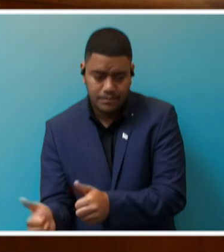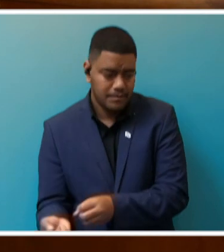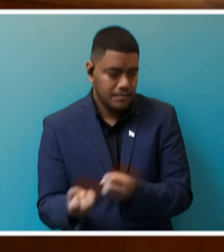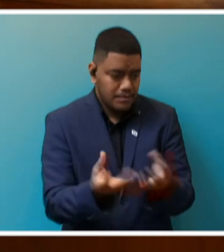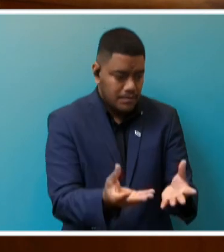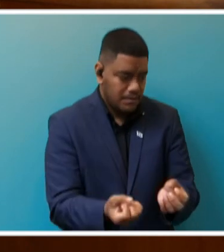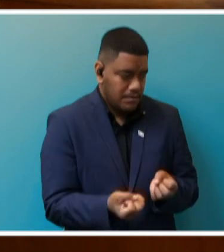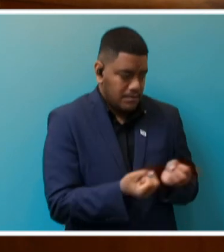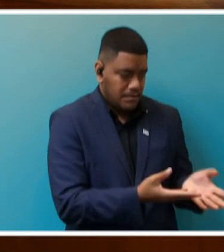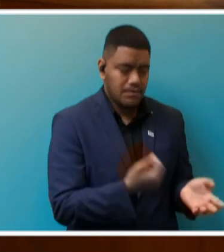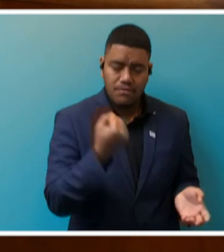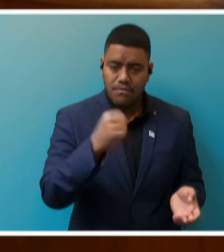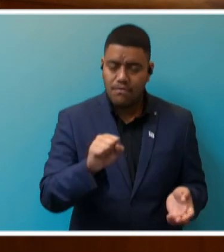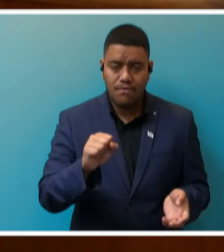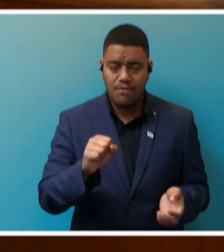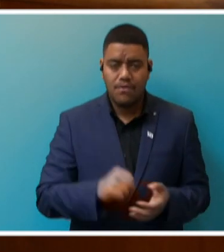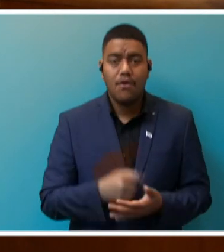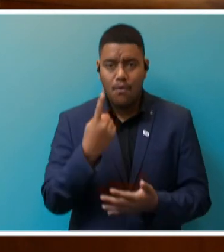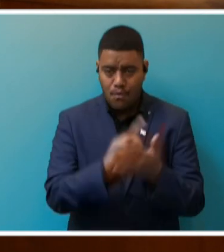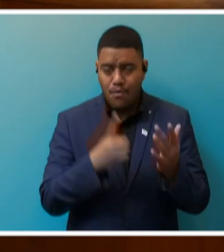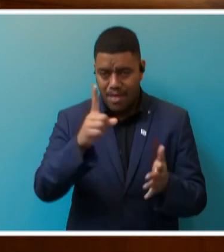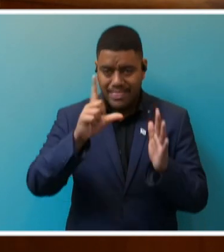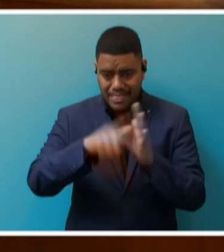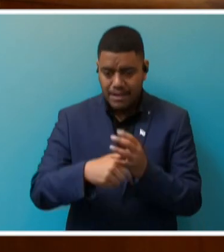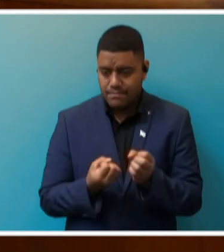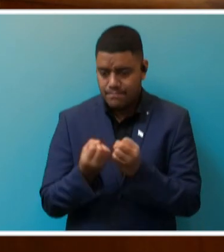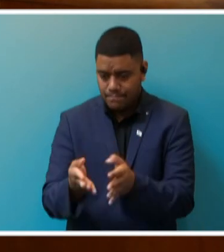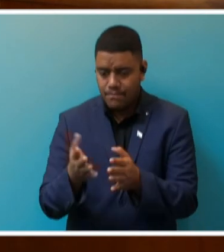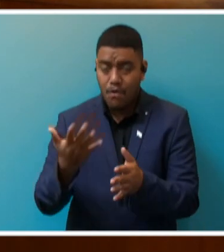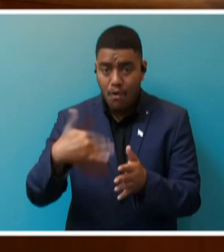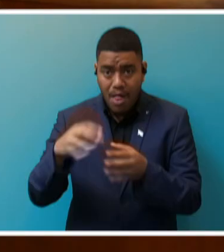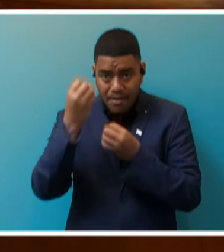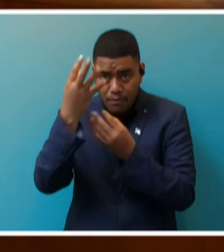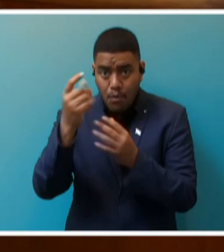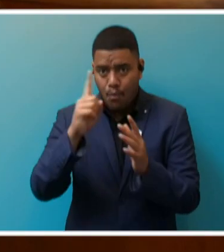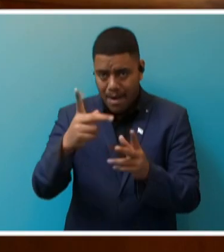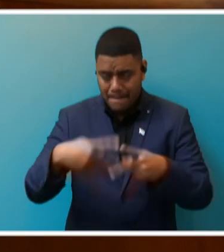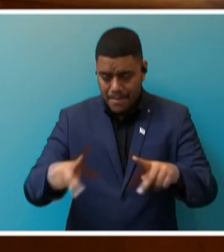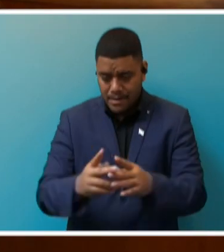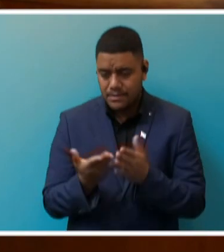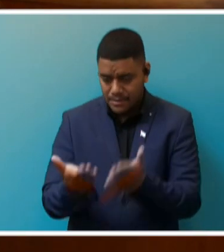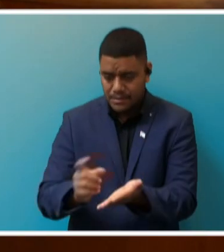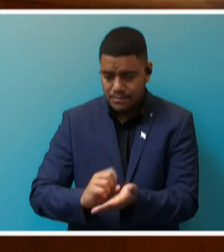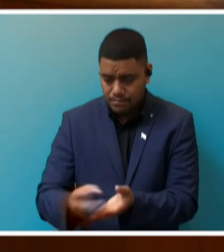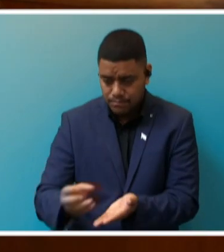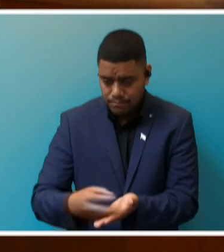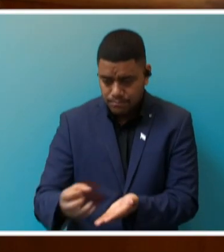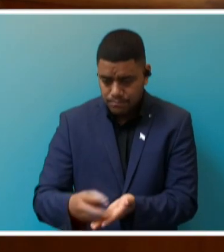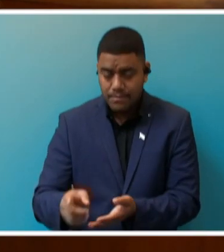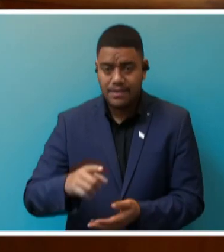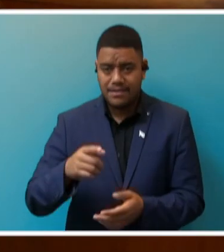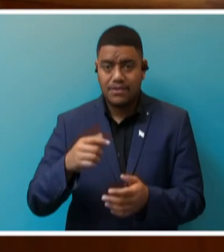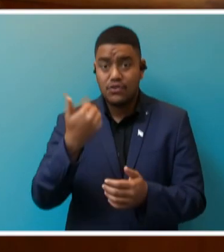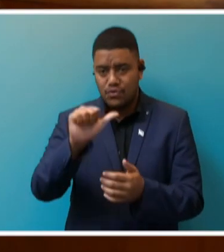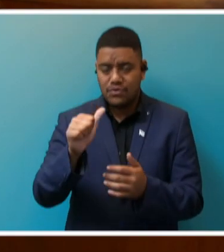same documents repeatedly, traders will be able to submit all the information, clearances, and payments electronically